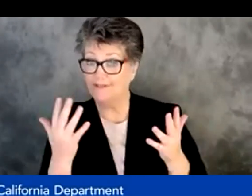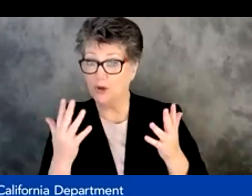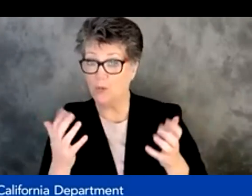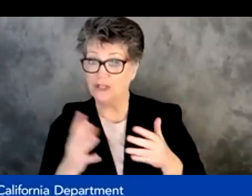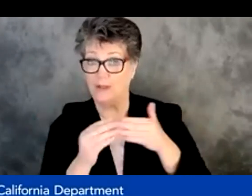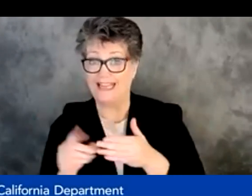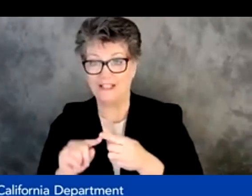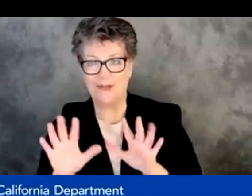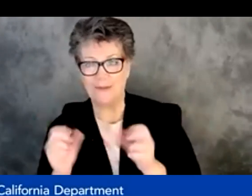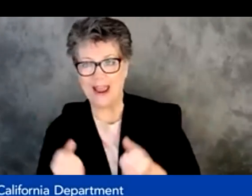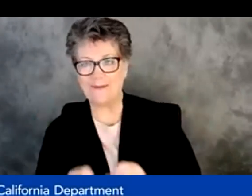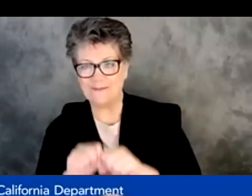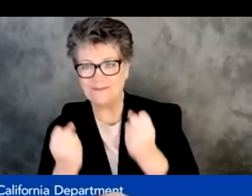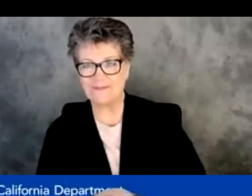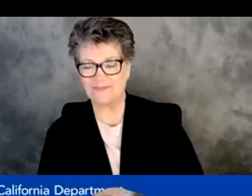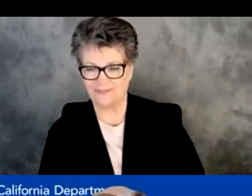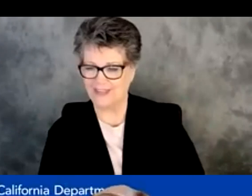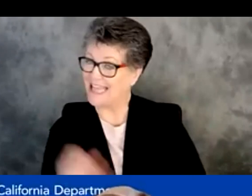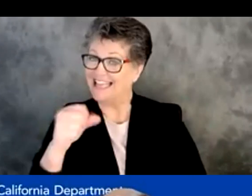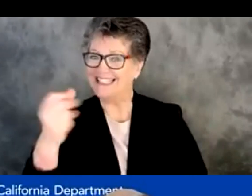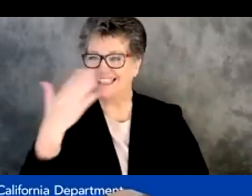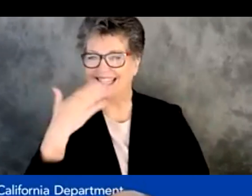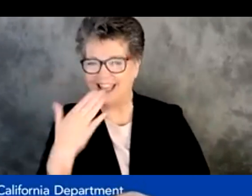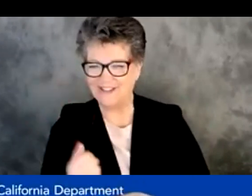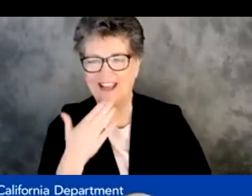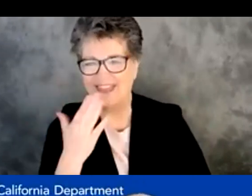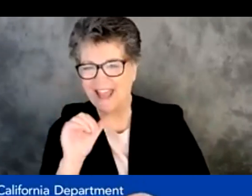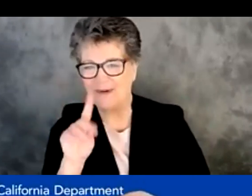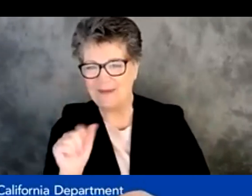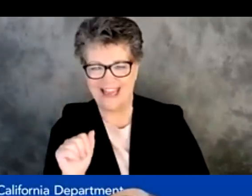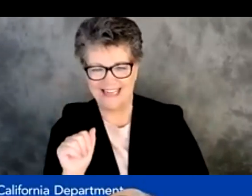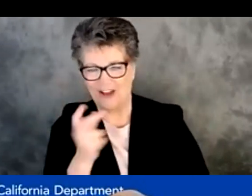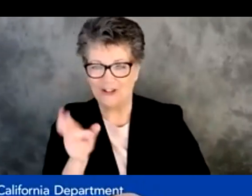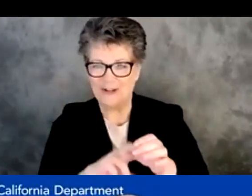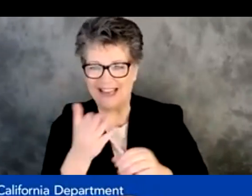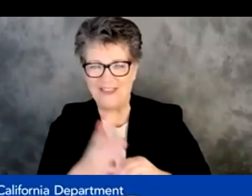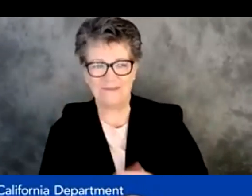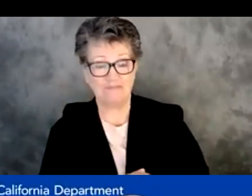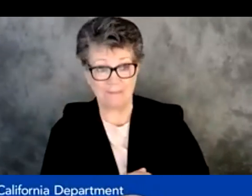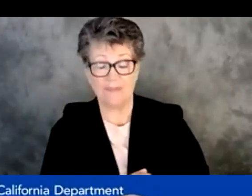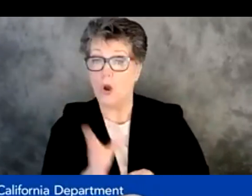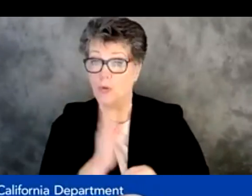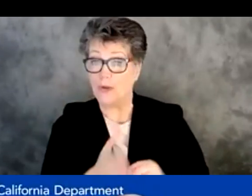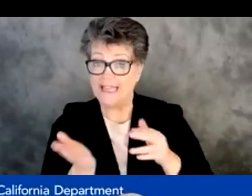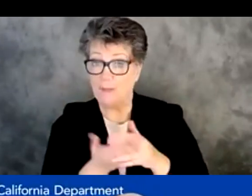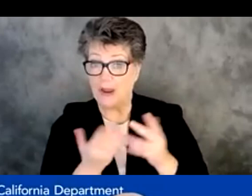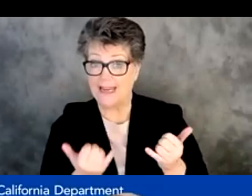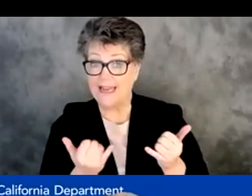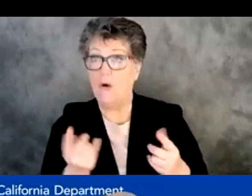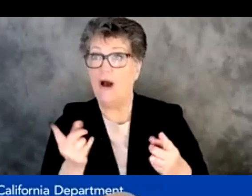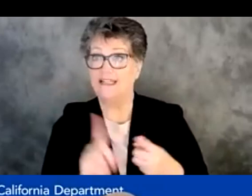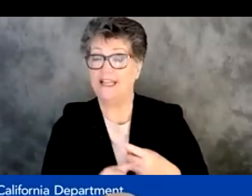us into break. Yes, thank you. Thank you, Amanda, for jumping in there. We will take a break now